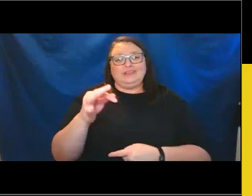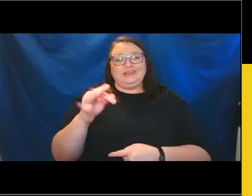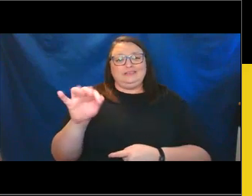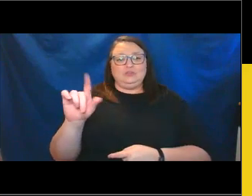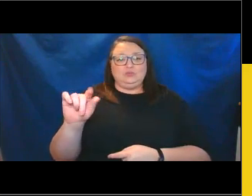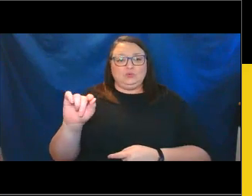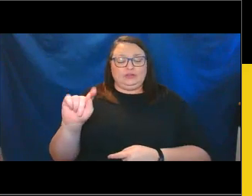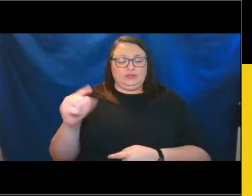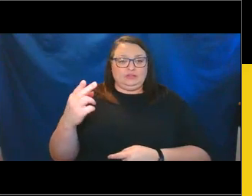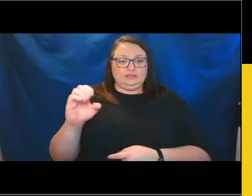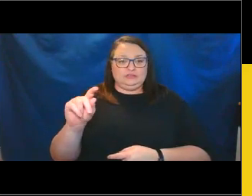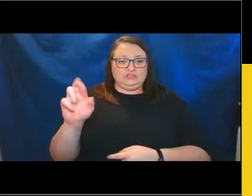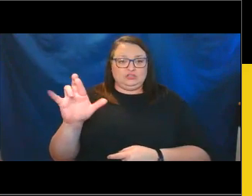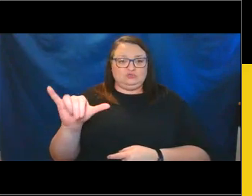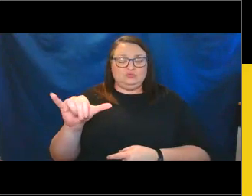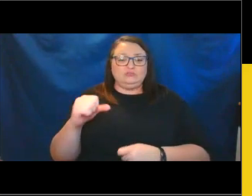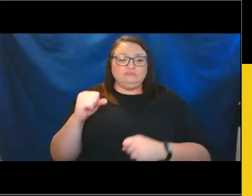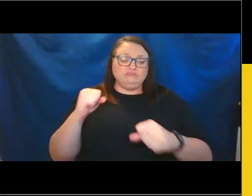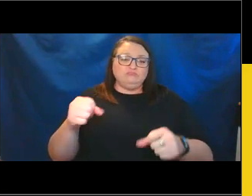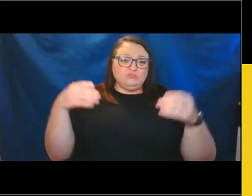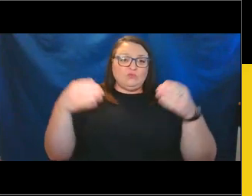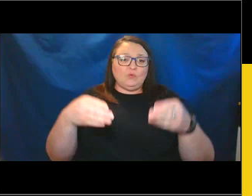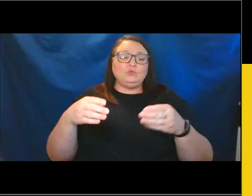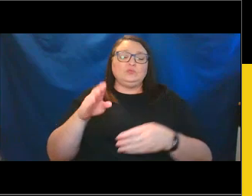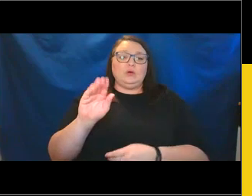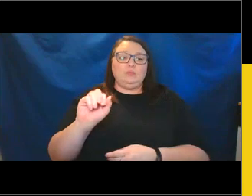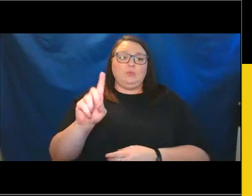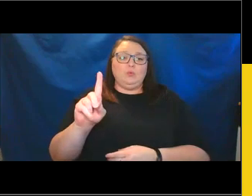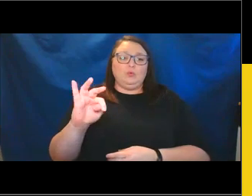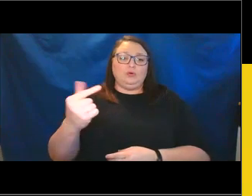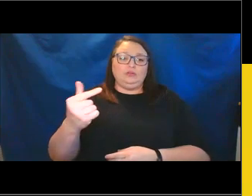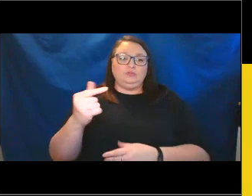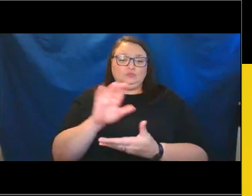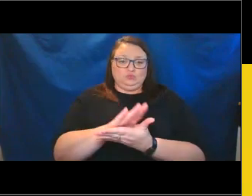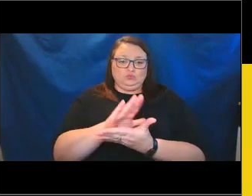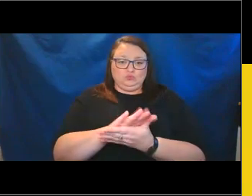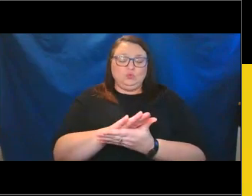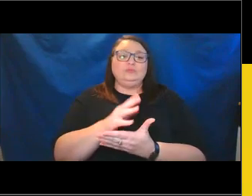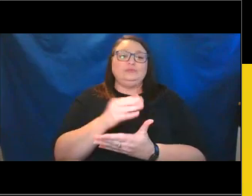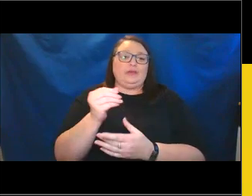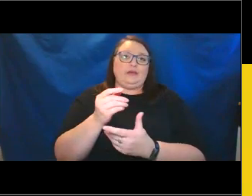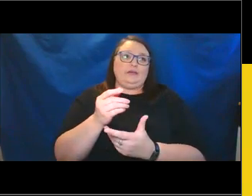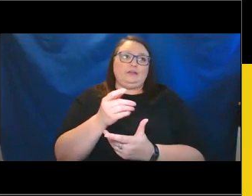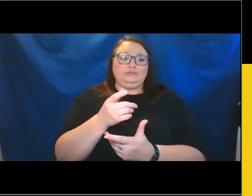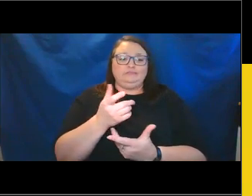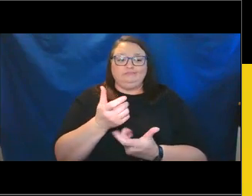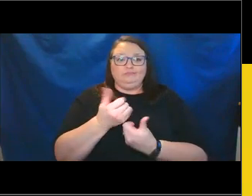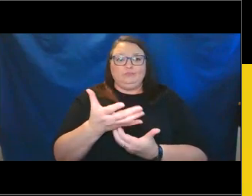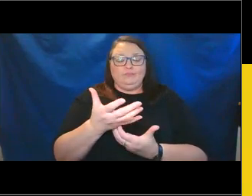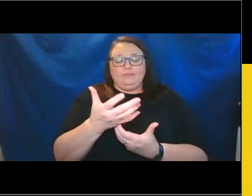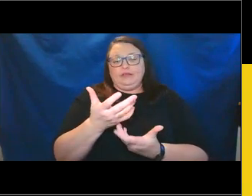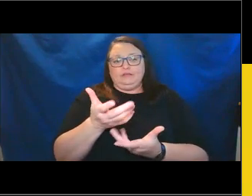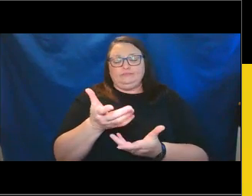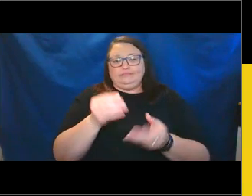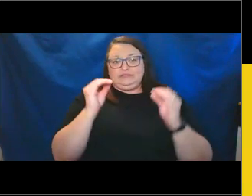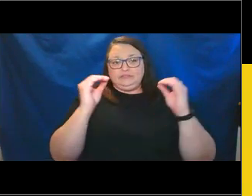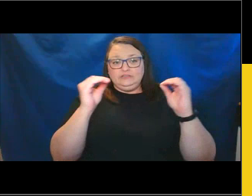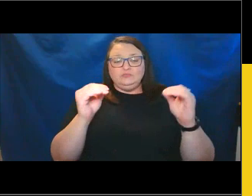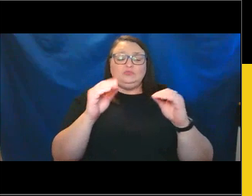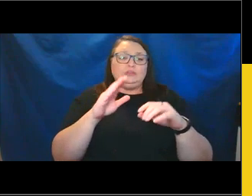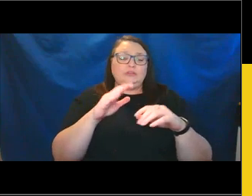and that was really heavily focused on boarding schools and the production of labor. So teaching Native youth and